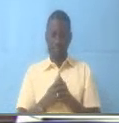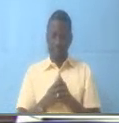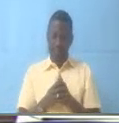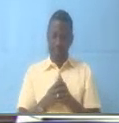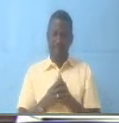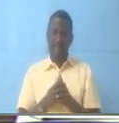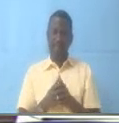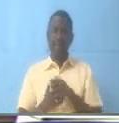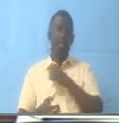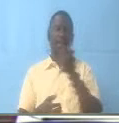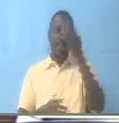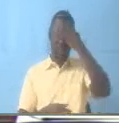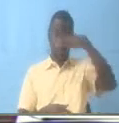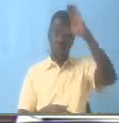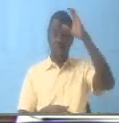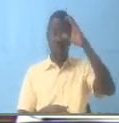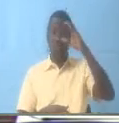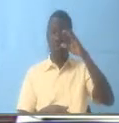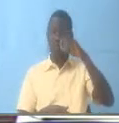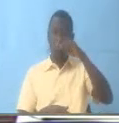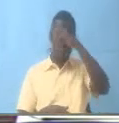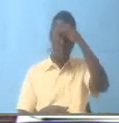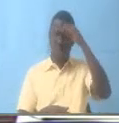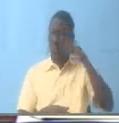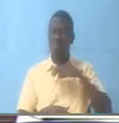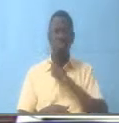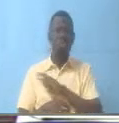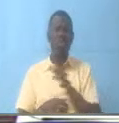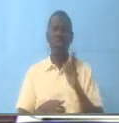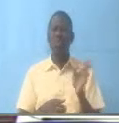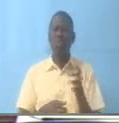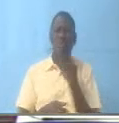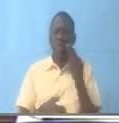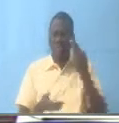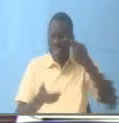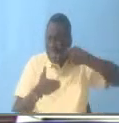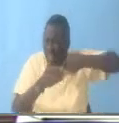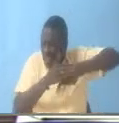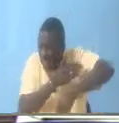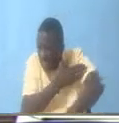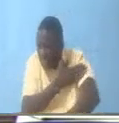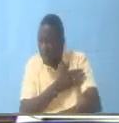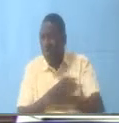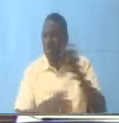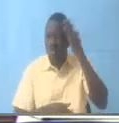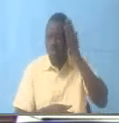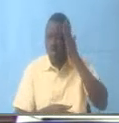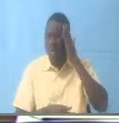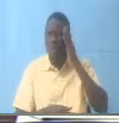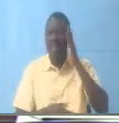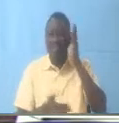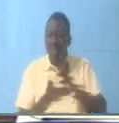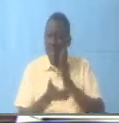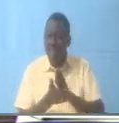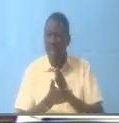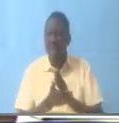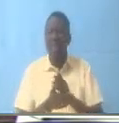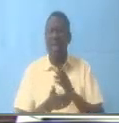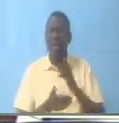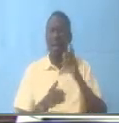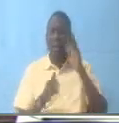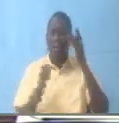the Commission did not go deep into the actual root cause of the incident.